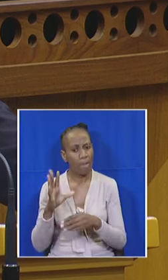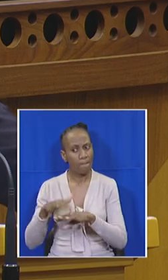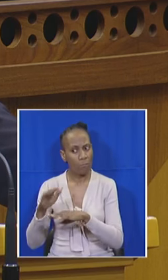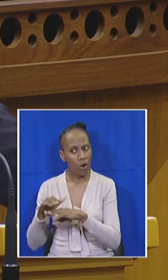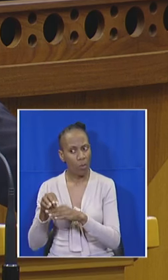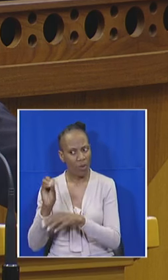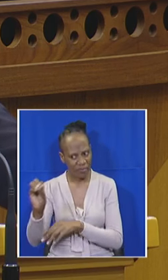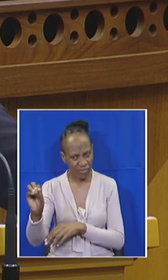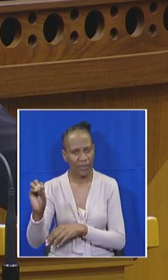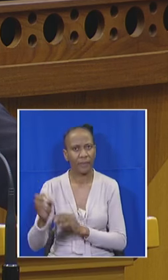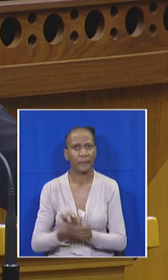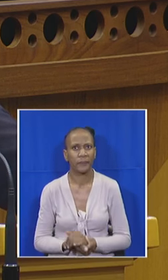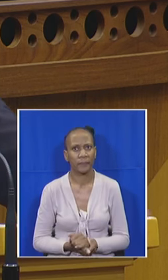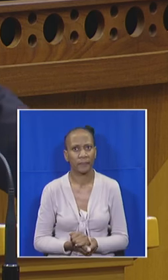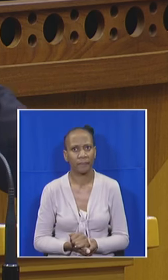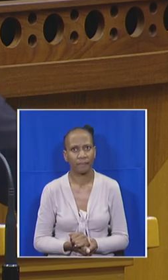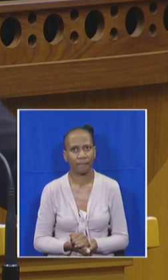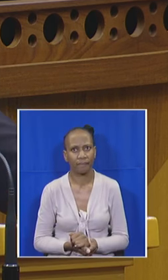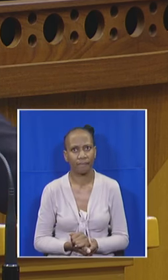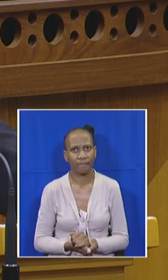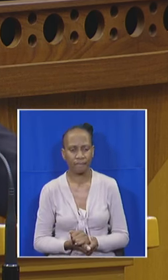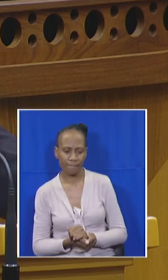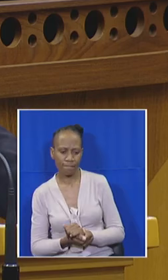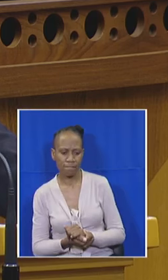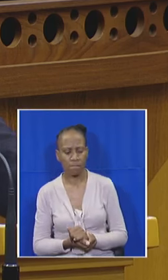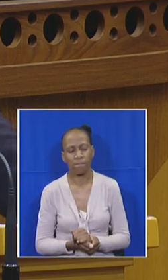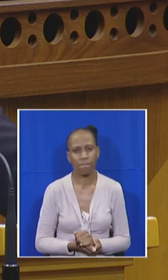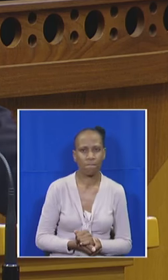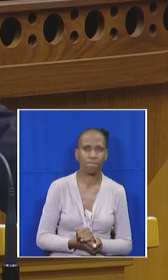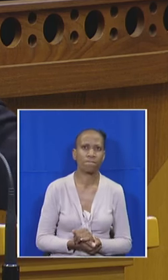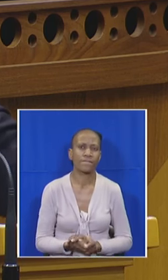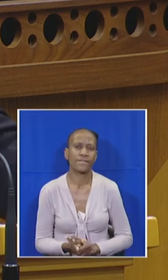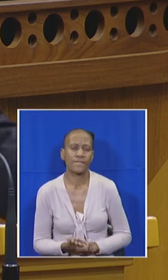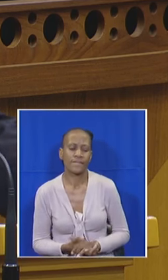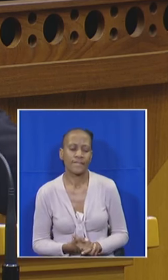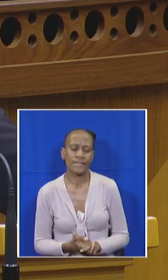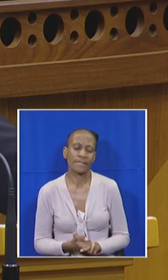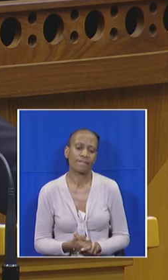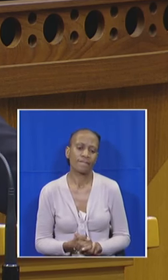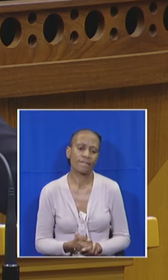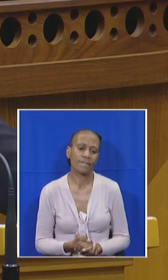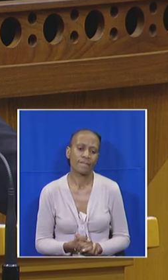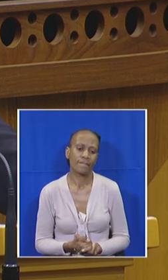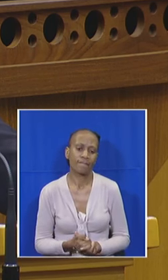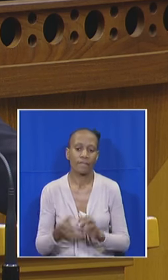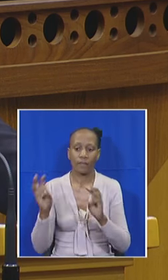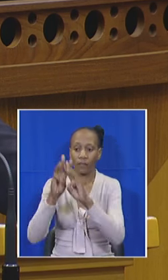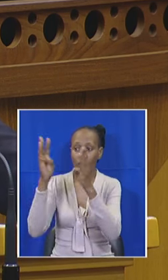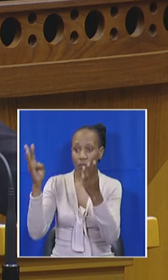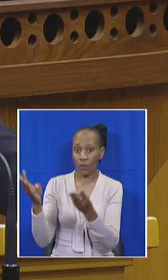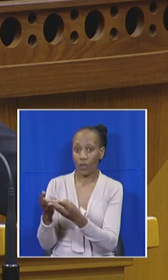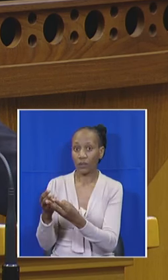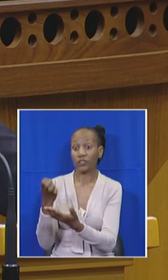Honorable Minister Davis highlighted the changing circumstances in the global economic order,